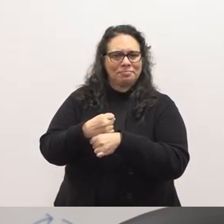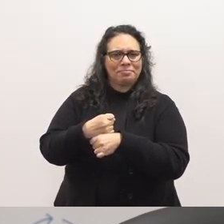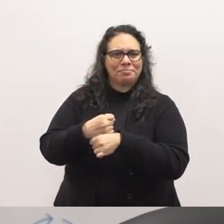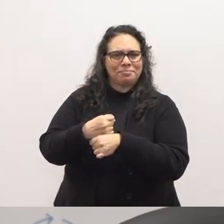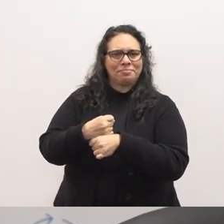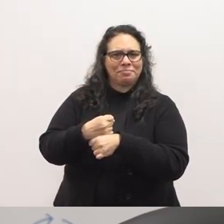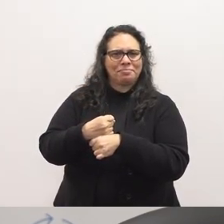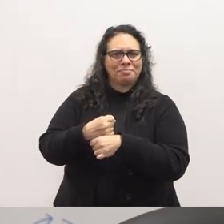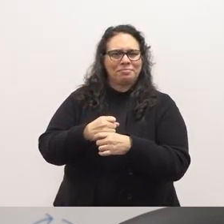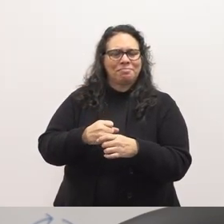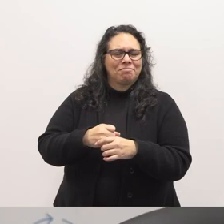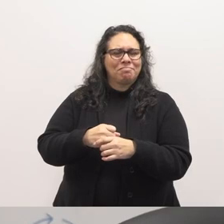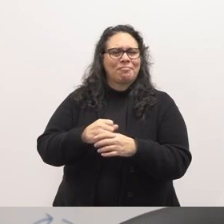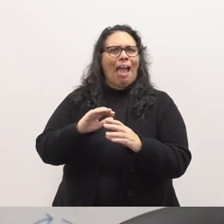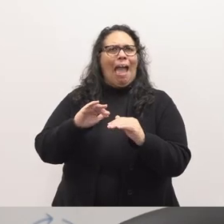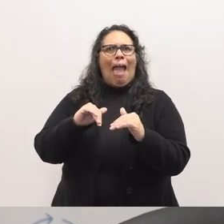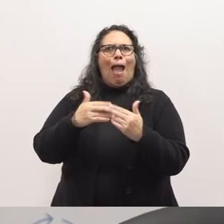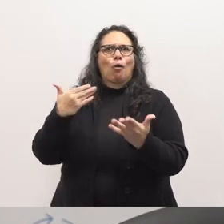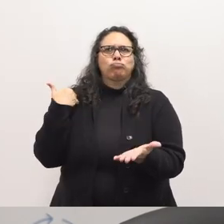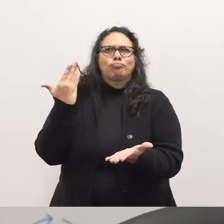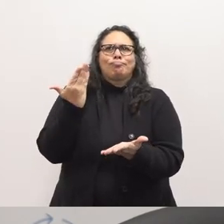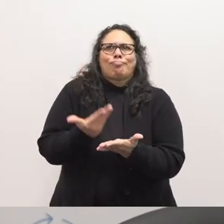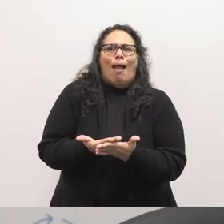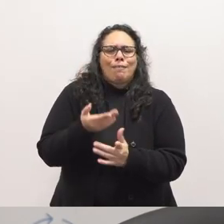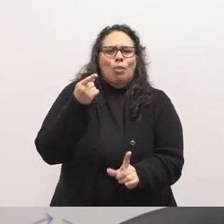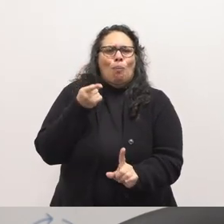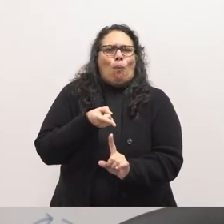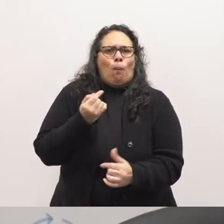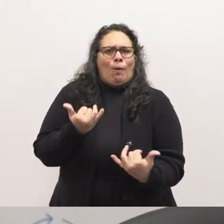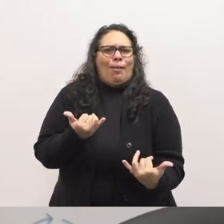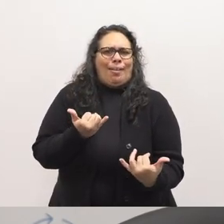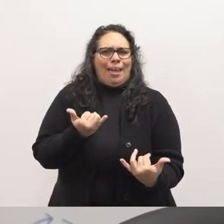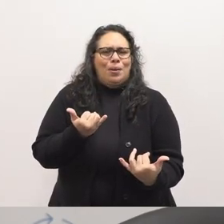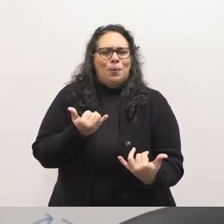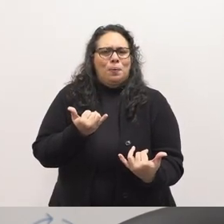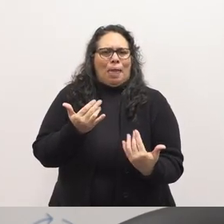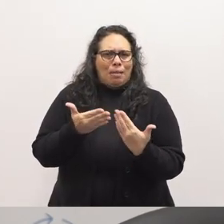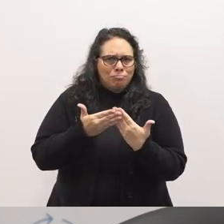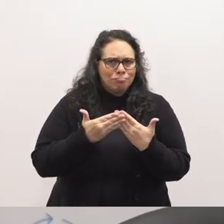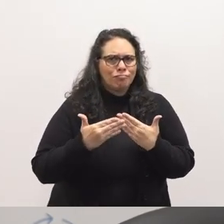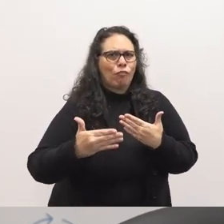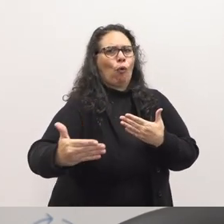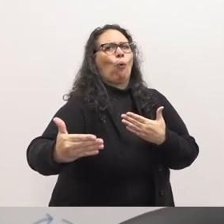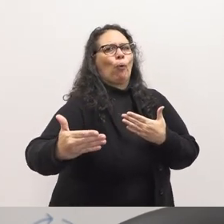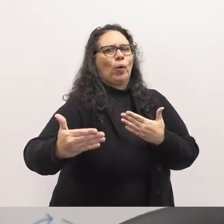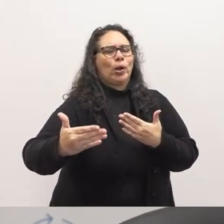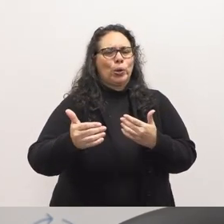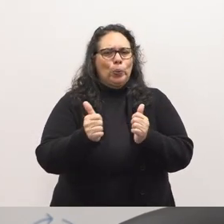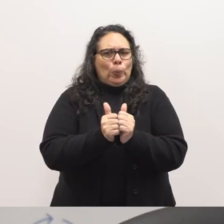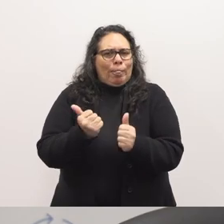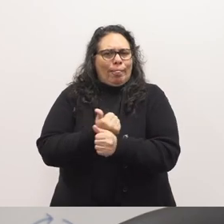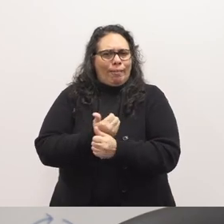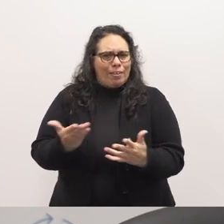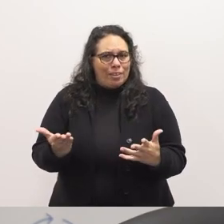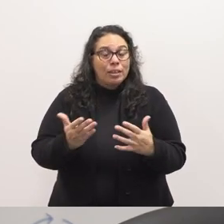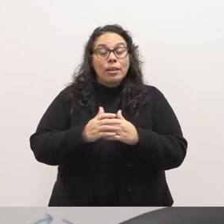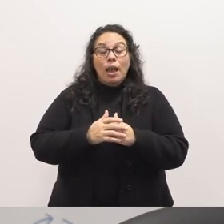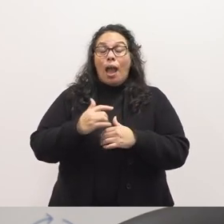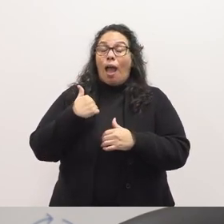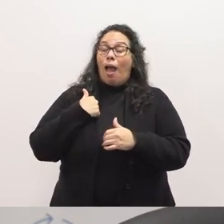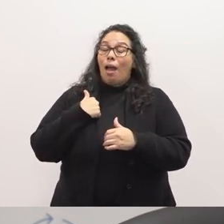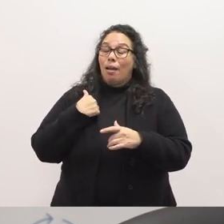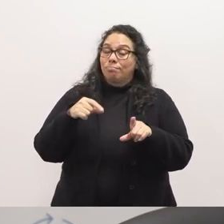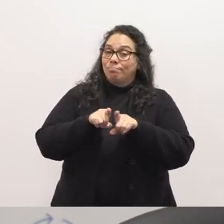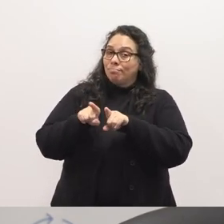what got us to this point and where we're going, you know, forward with everything. And I also